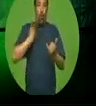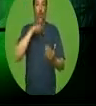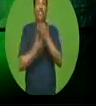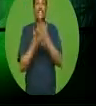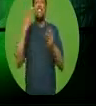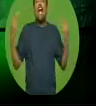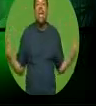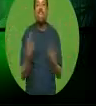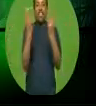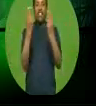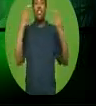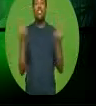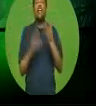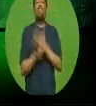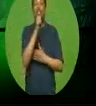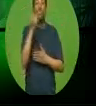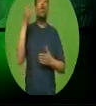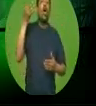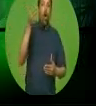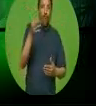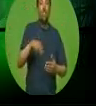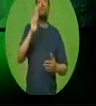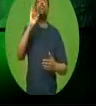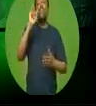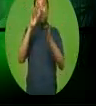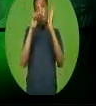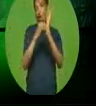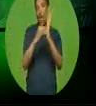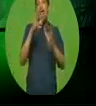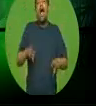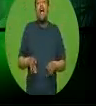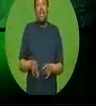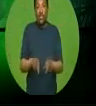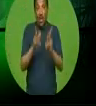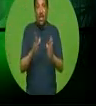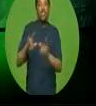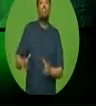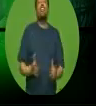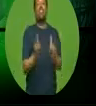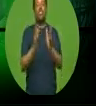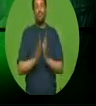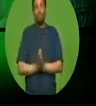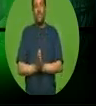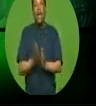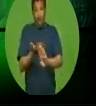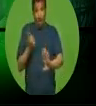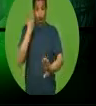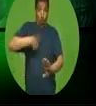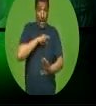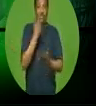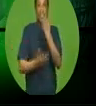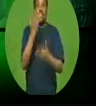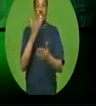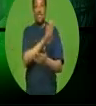advantages and disadvantages of the Uni-Modal agricultural strategy. Before we discuss them